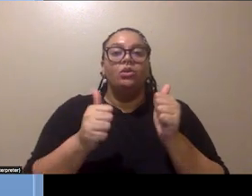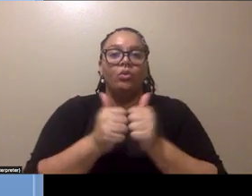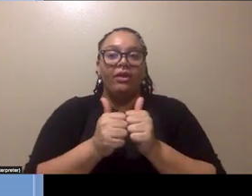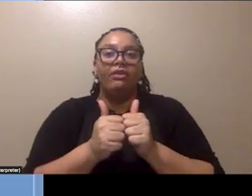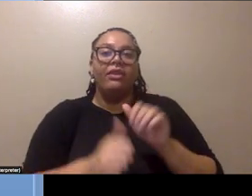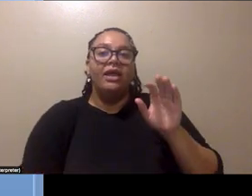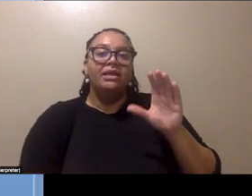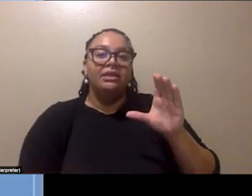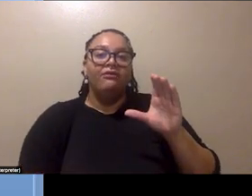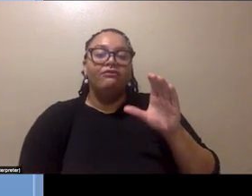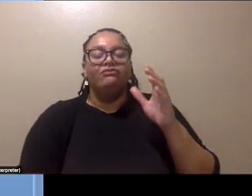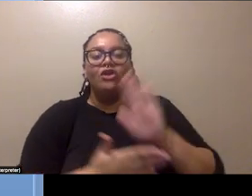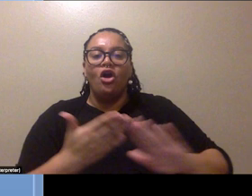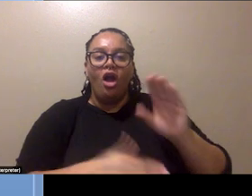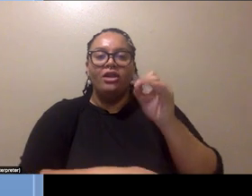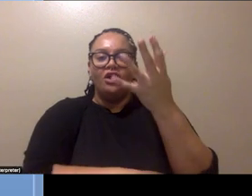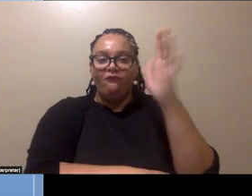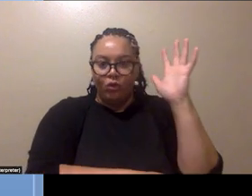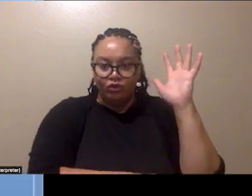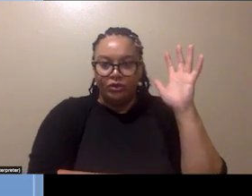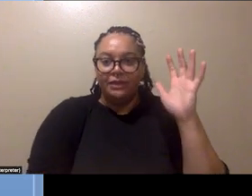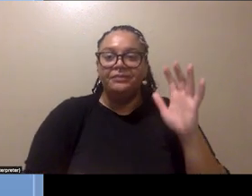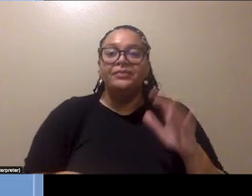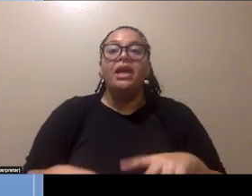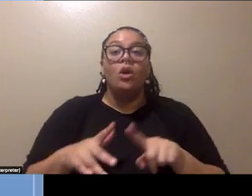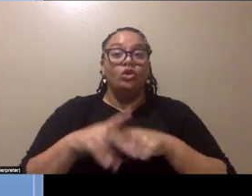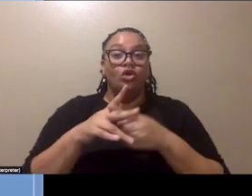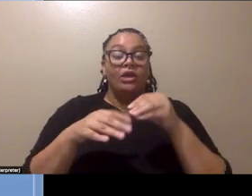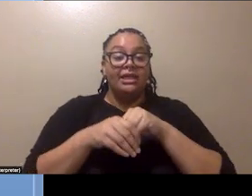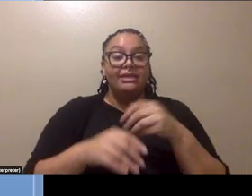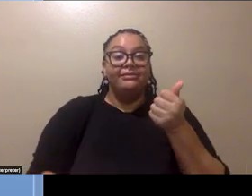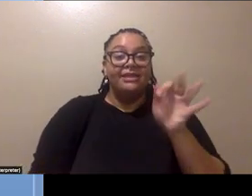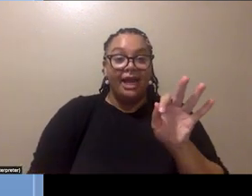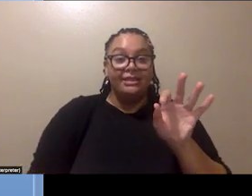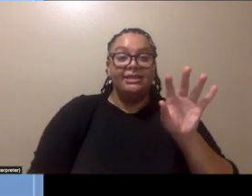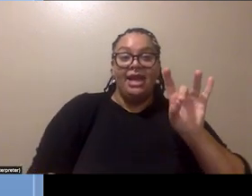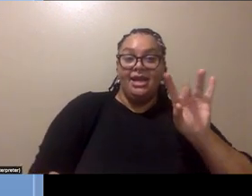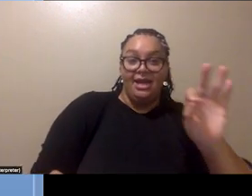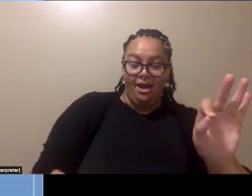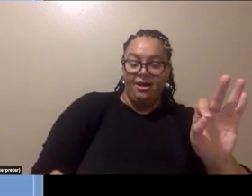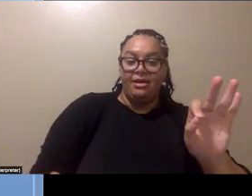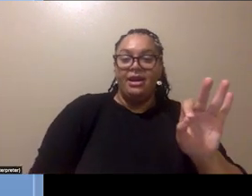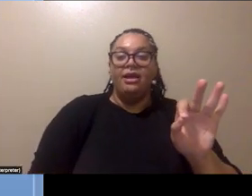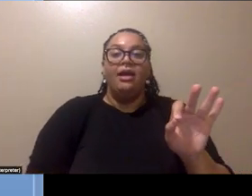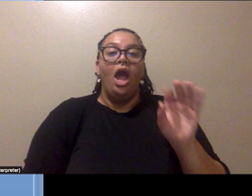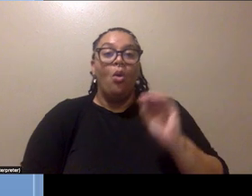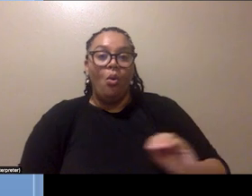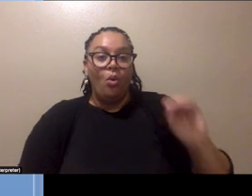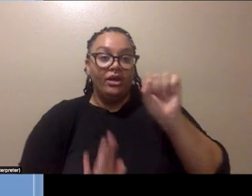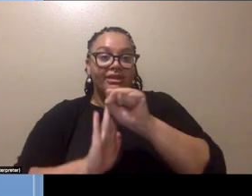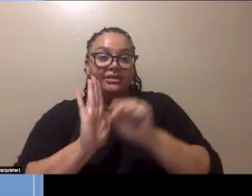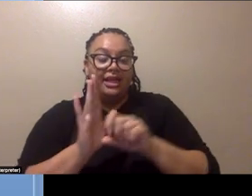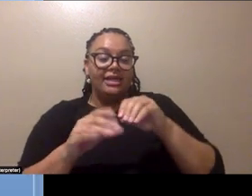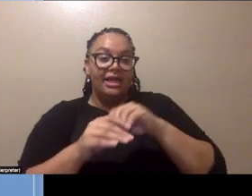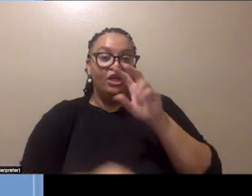called CFERP, or the College of Forestry Integrated Research Project. It was started back in